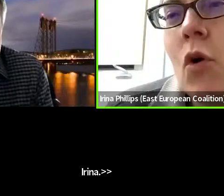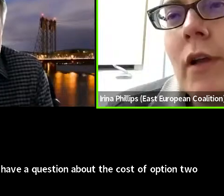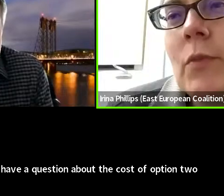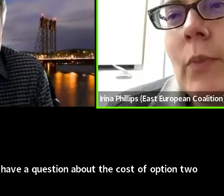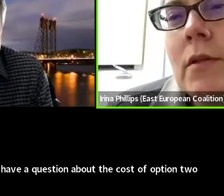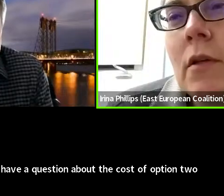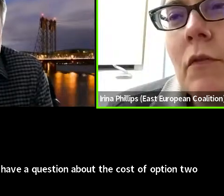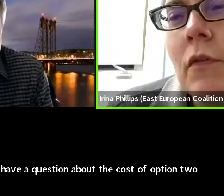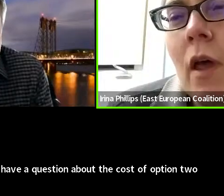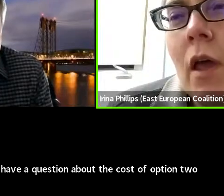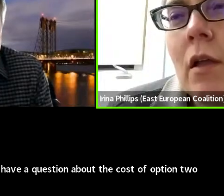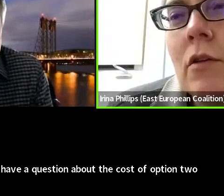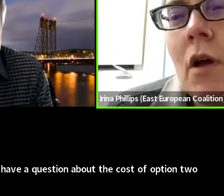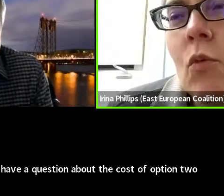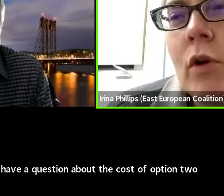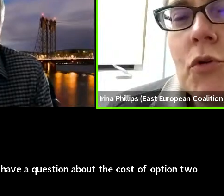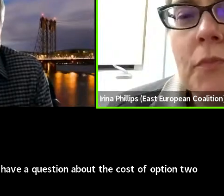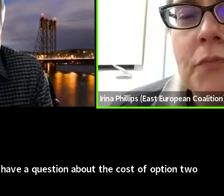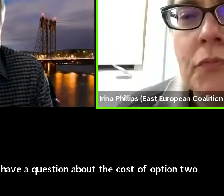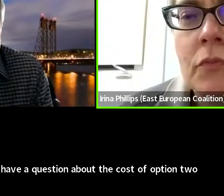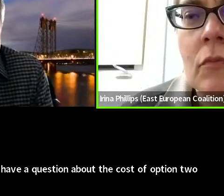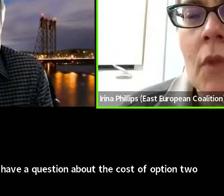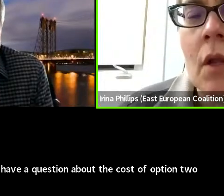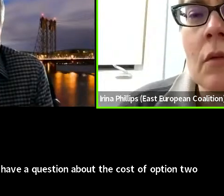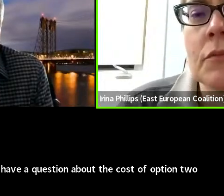is more expensive and how much?